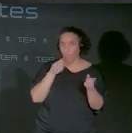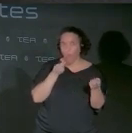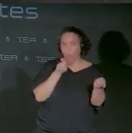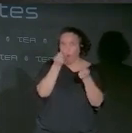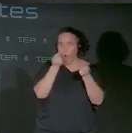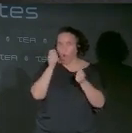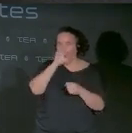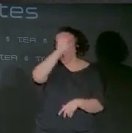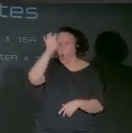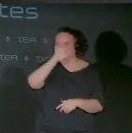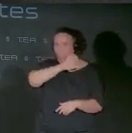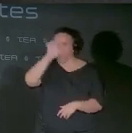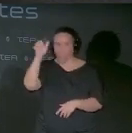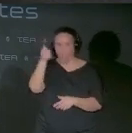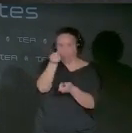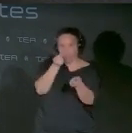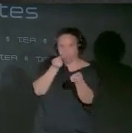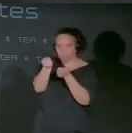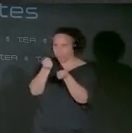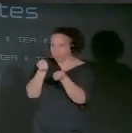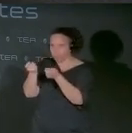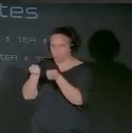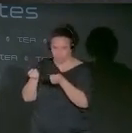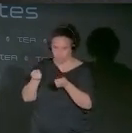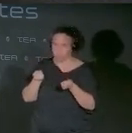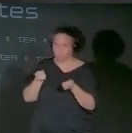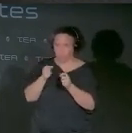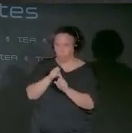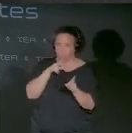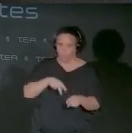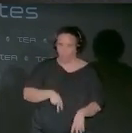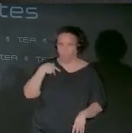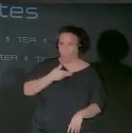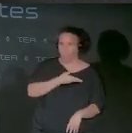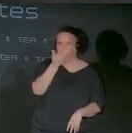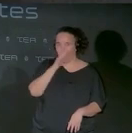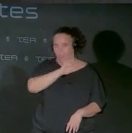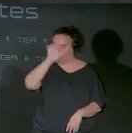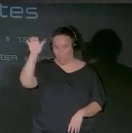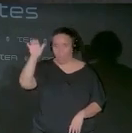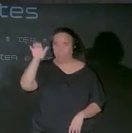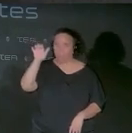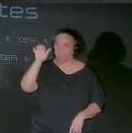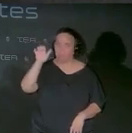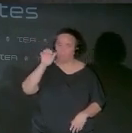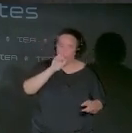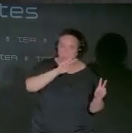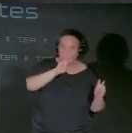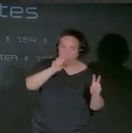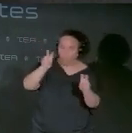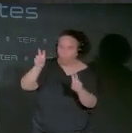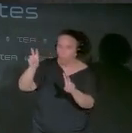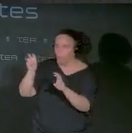in Europe where we need, obviously, to stand strong on any, I would say, thing that